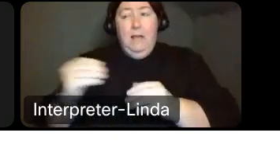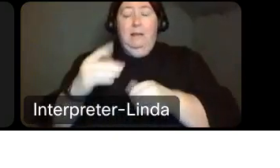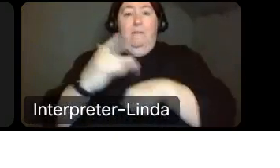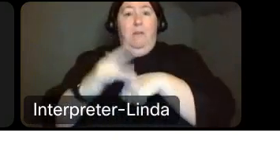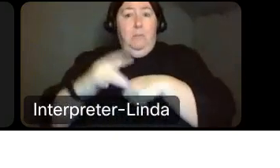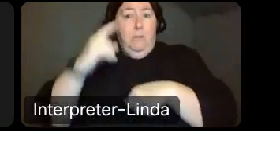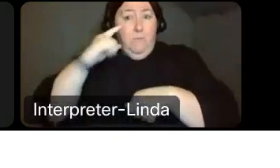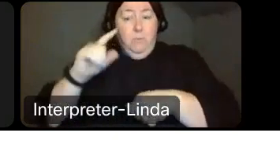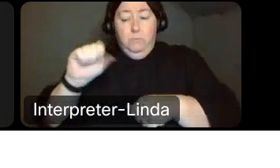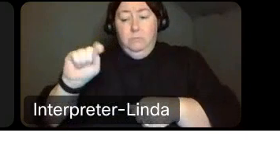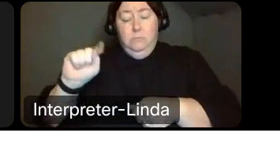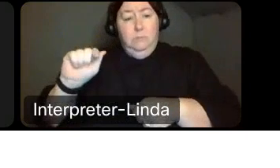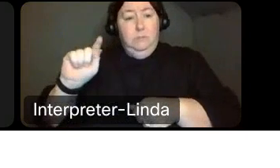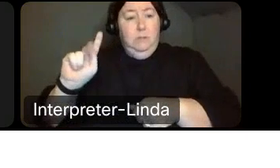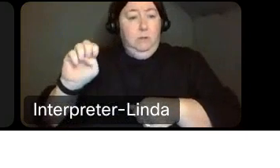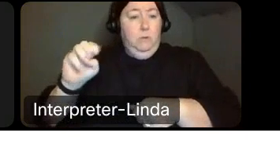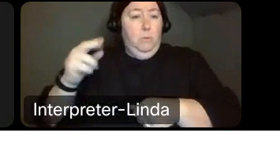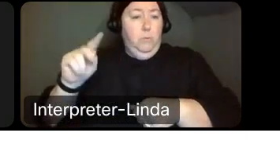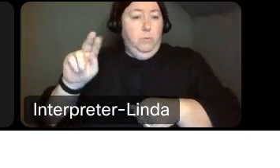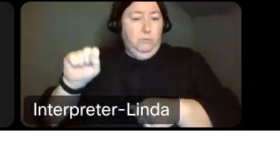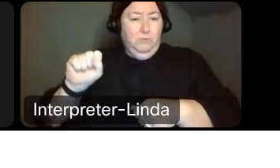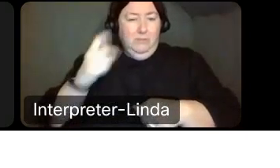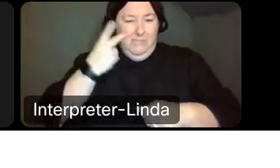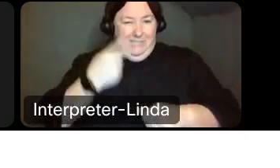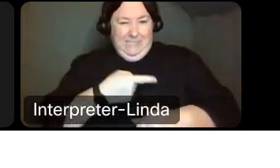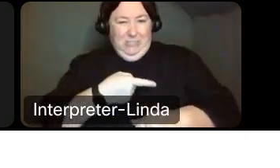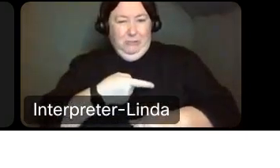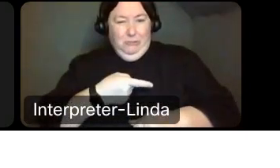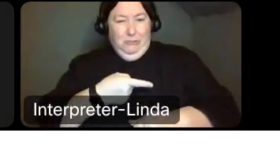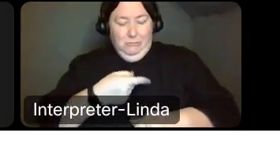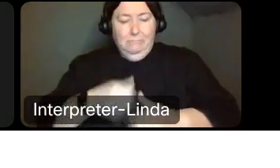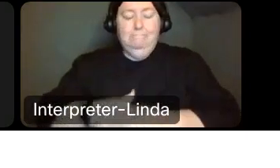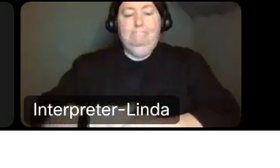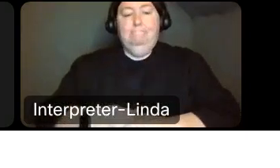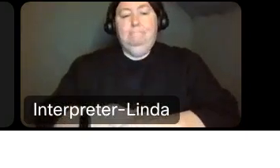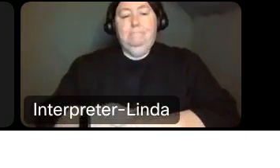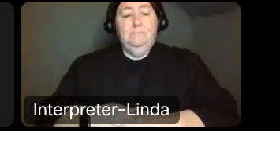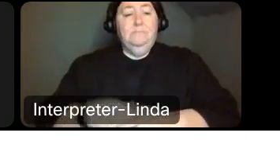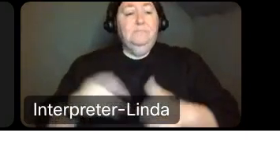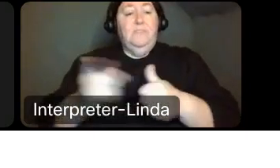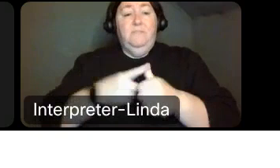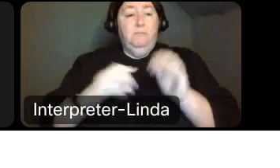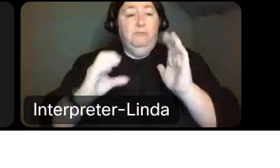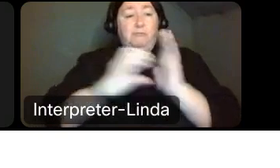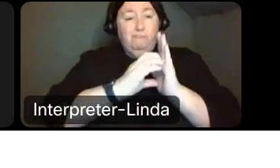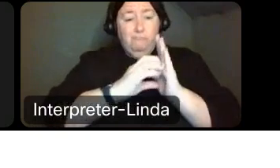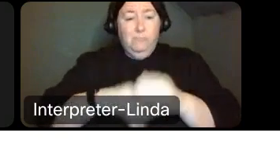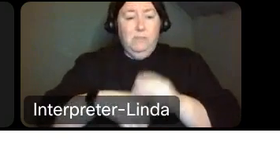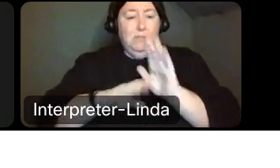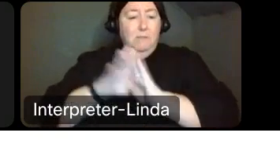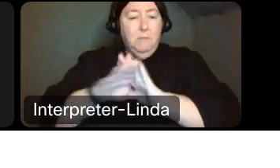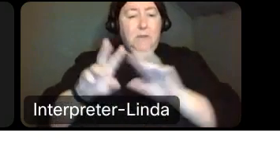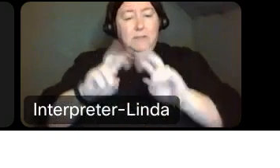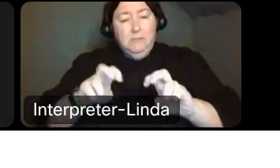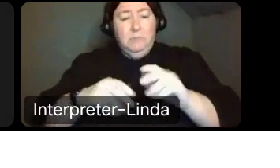as well. So those sections are sort of highlighted here. So the first section, develop assessment procedures